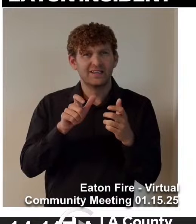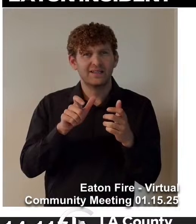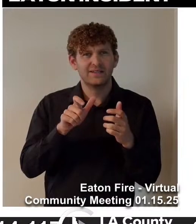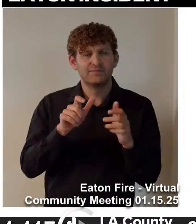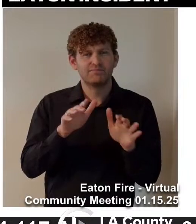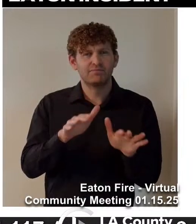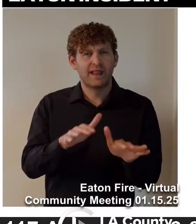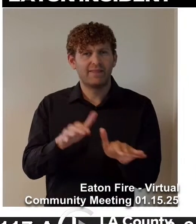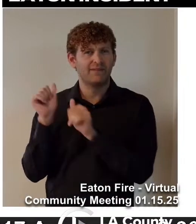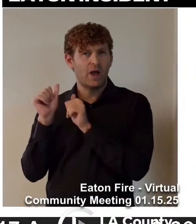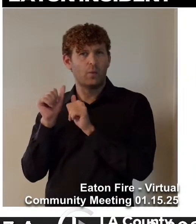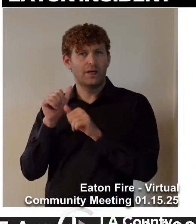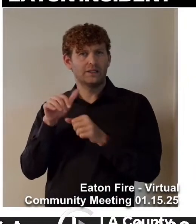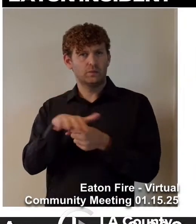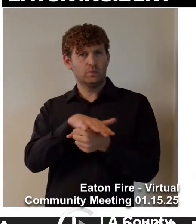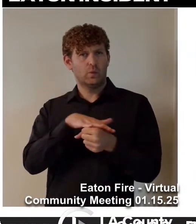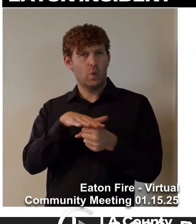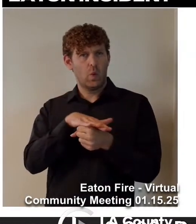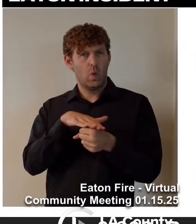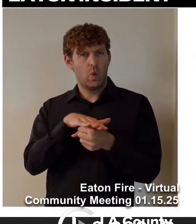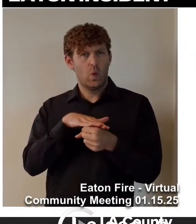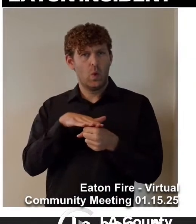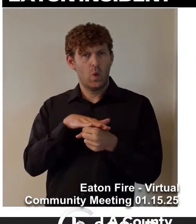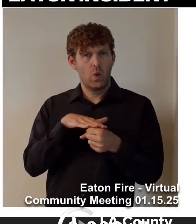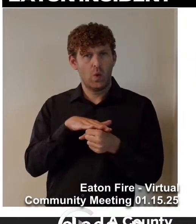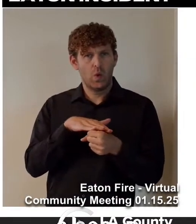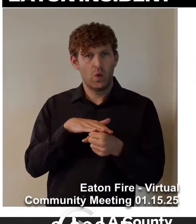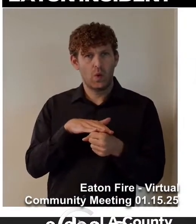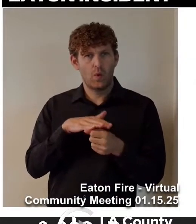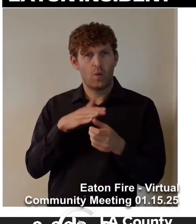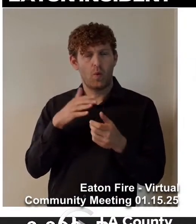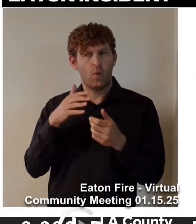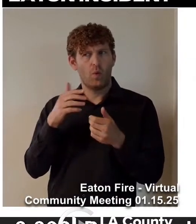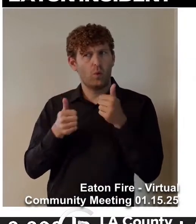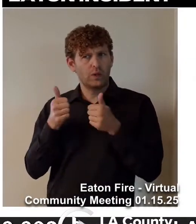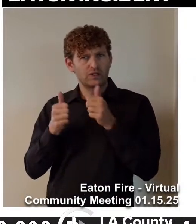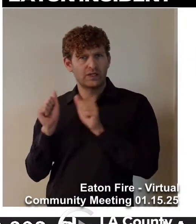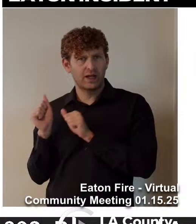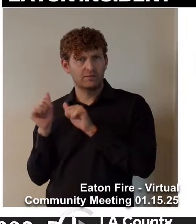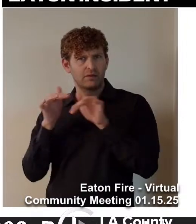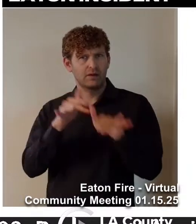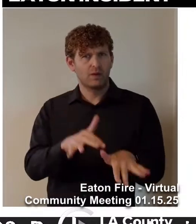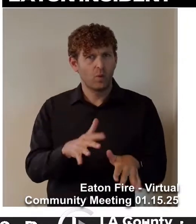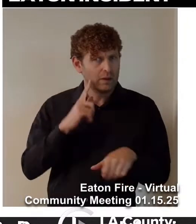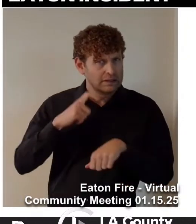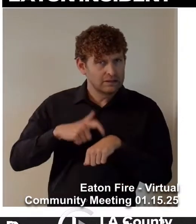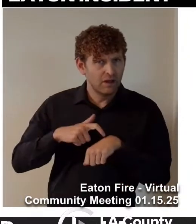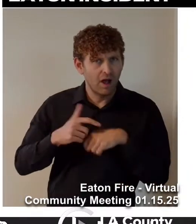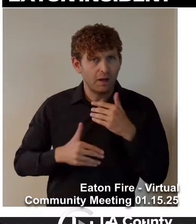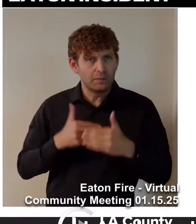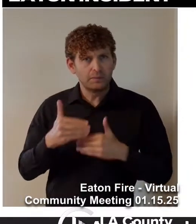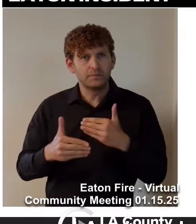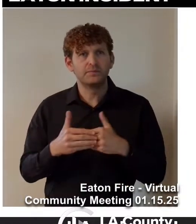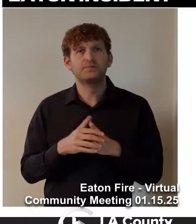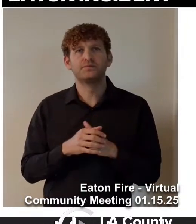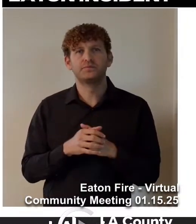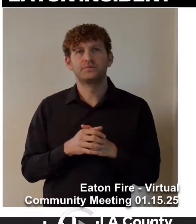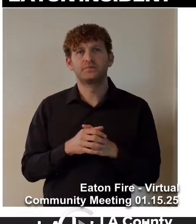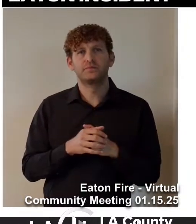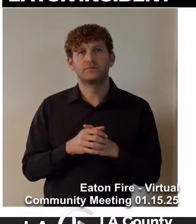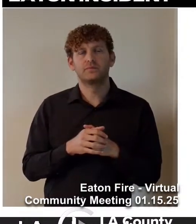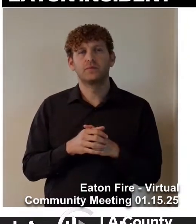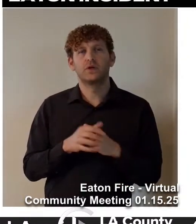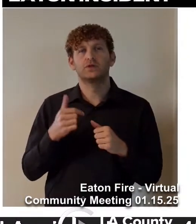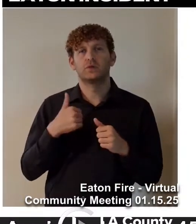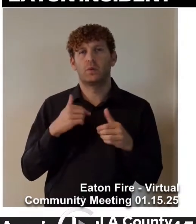zones are supposed to be lifted soon and which zones take more time? As our operations section chief, Jed Gaines, has mentioned, as well